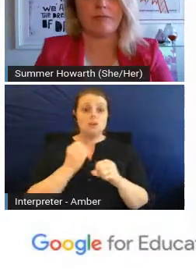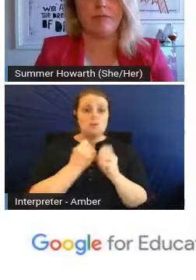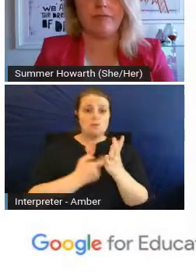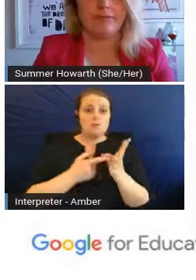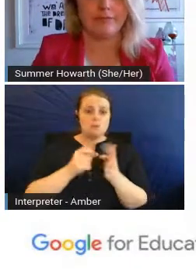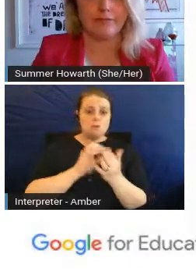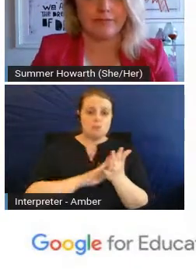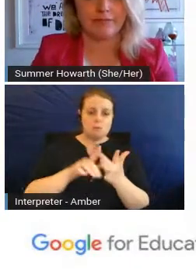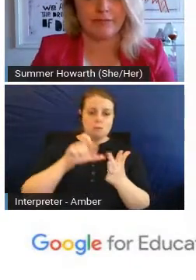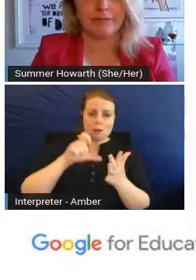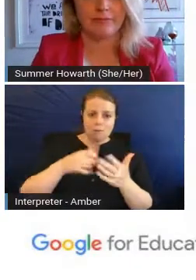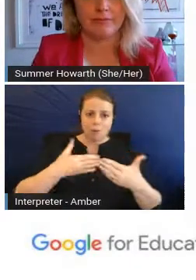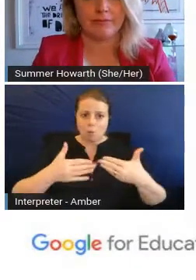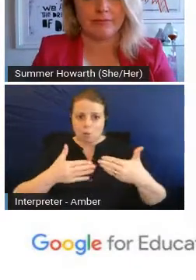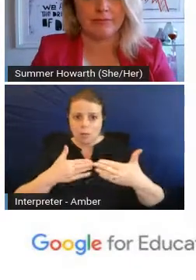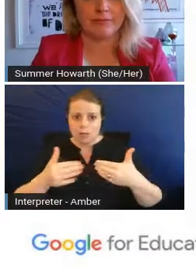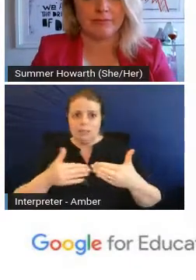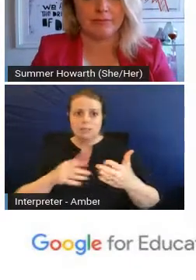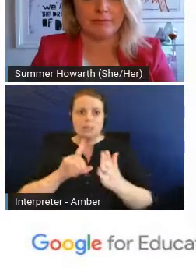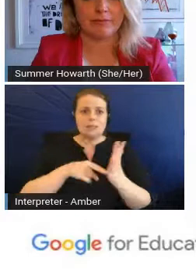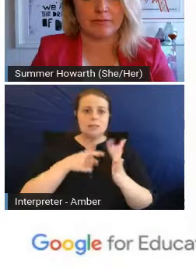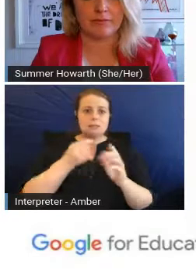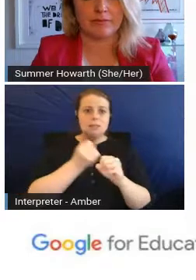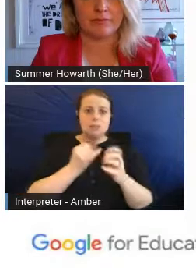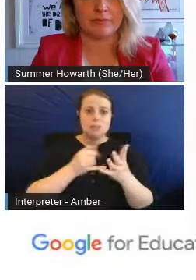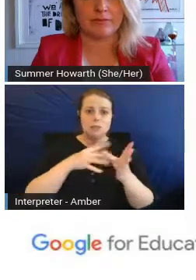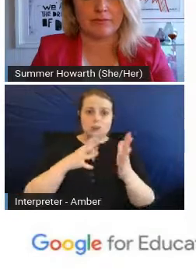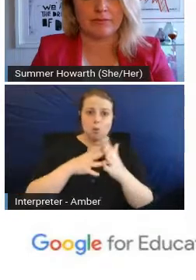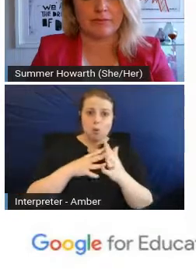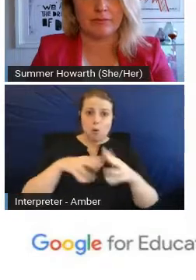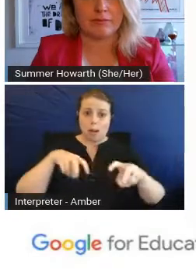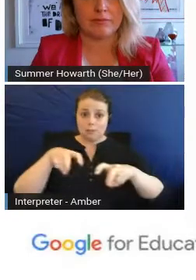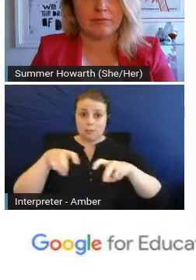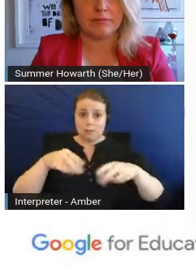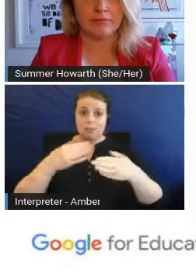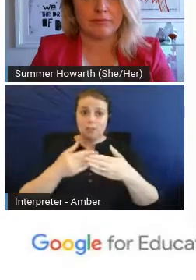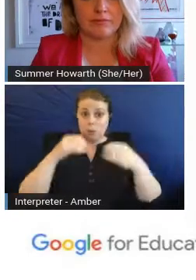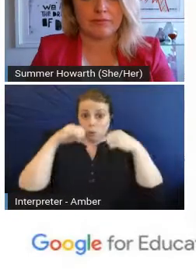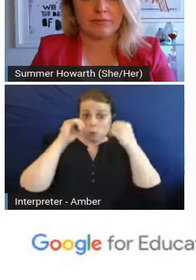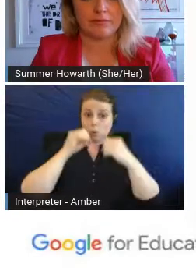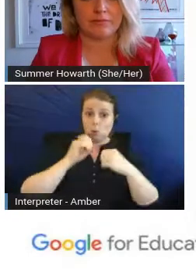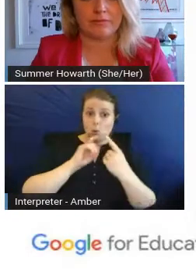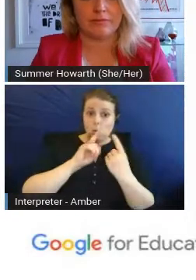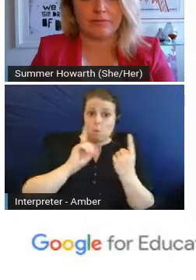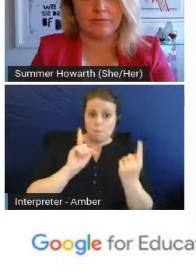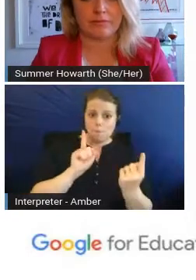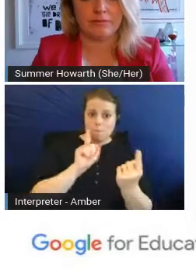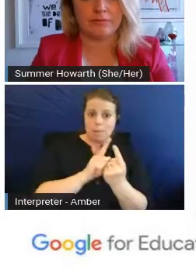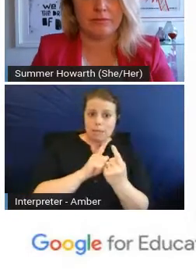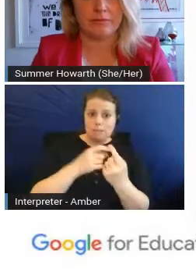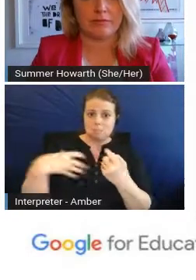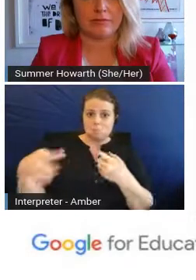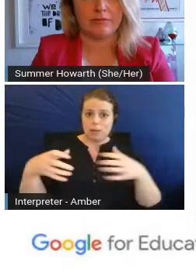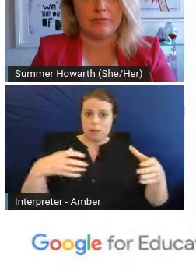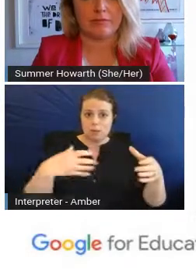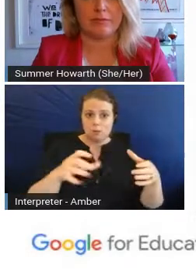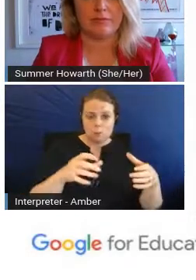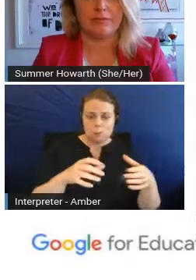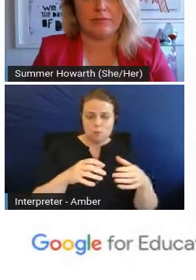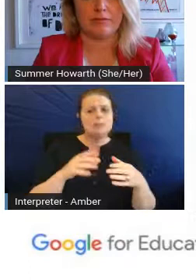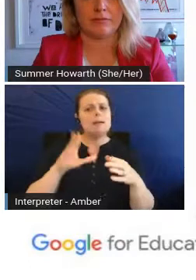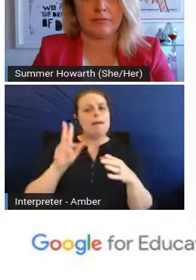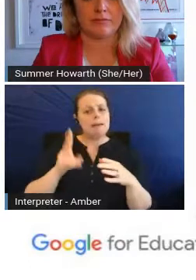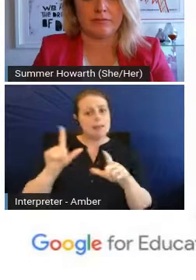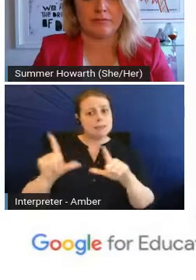tons of ideas around construct. And as I said before, Olivia, we're going to give you all of this text so you've got it. And lots